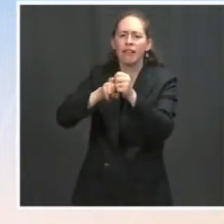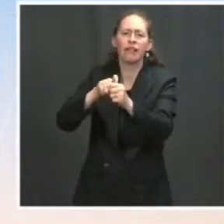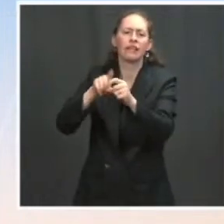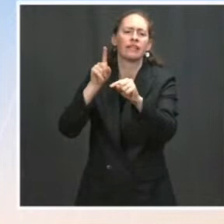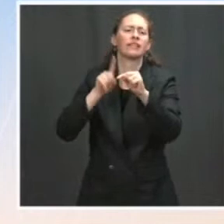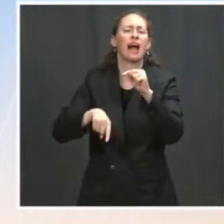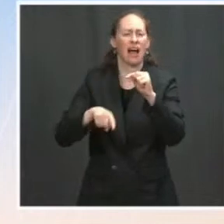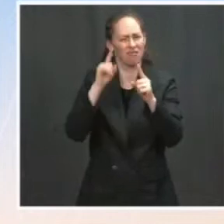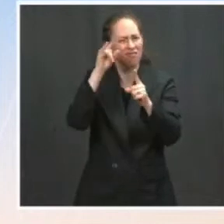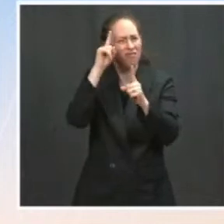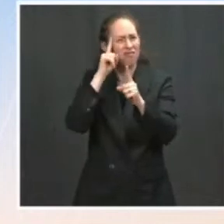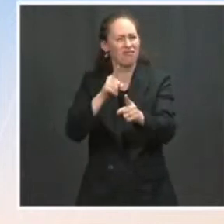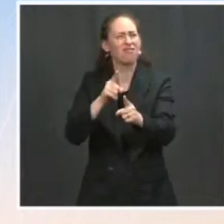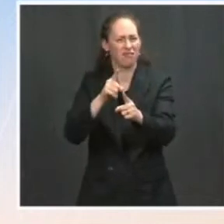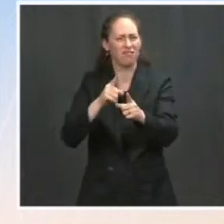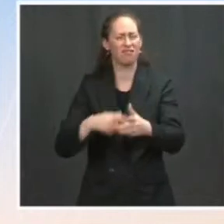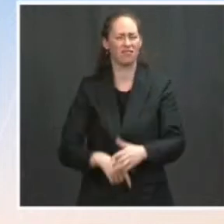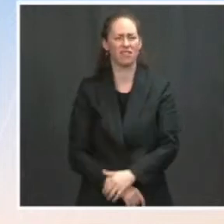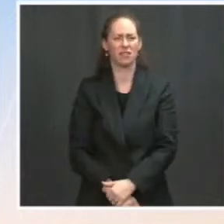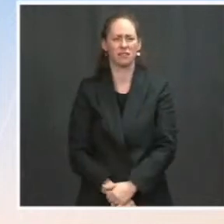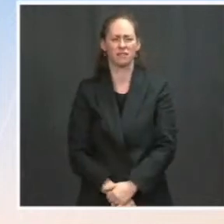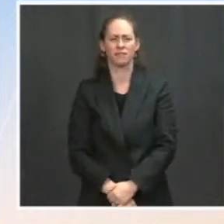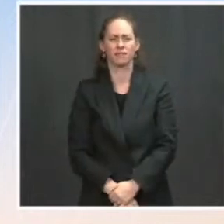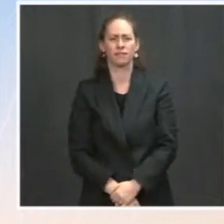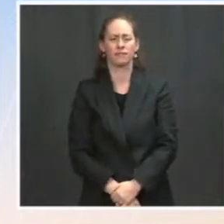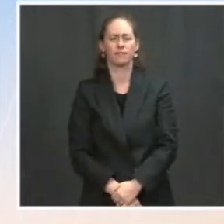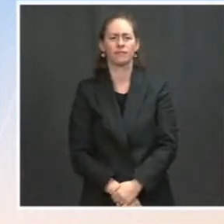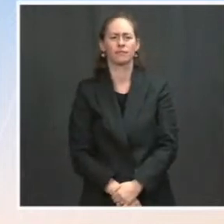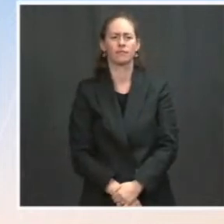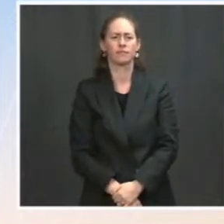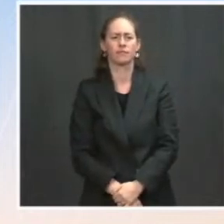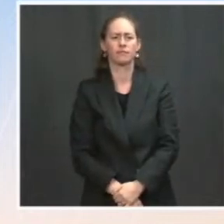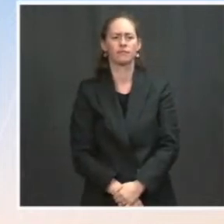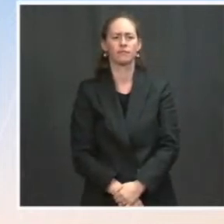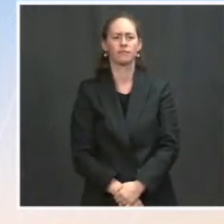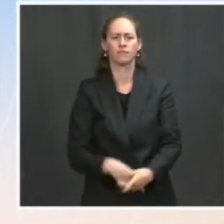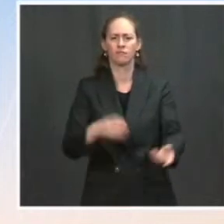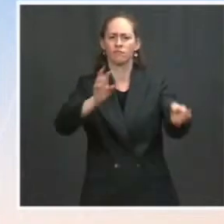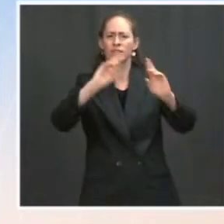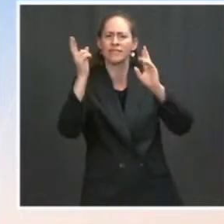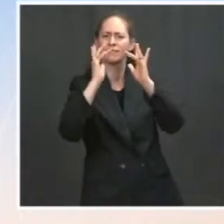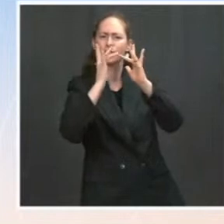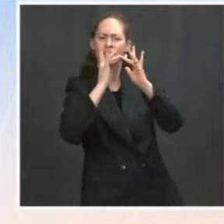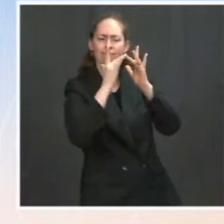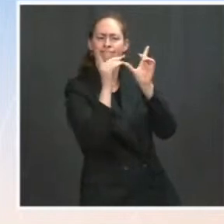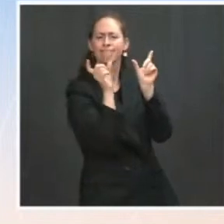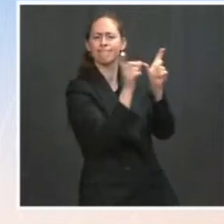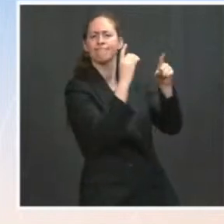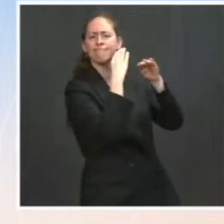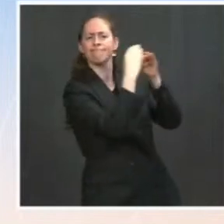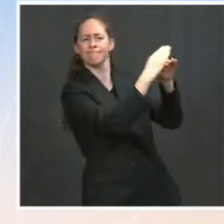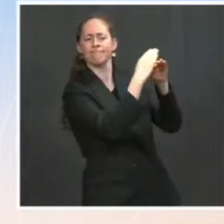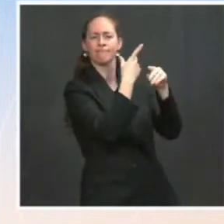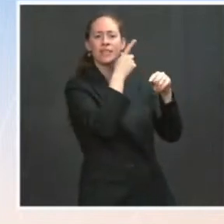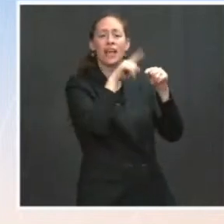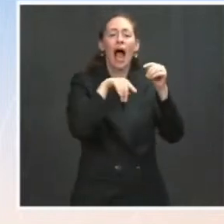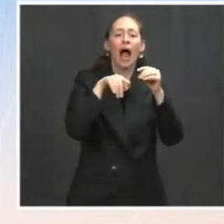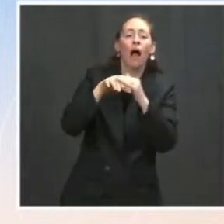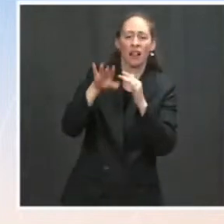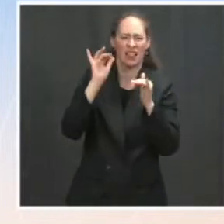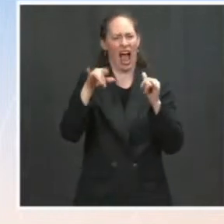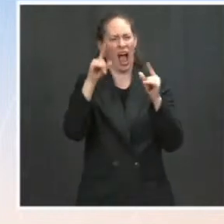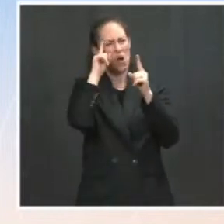to ensure that systems are patched and that cybersecurity is maintained at the level needed in a given network. We want to